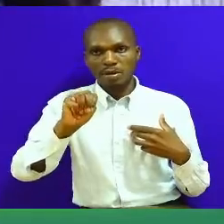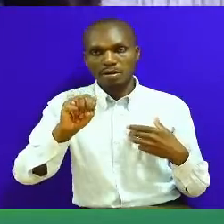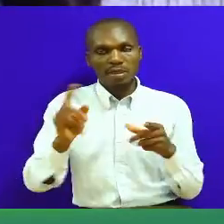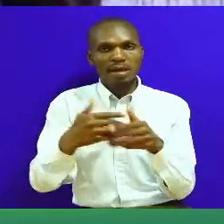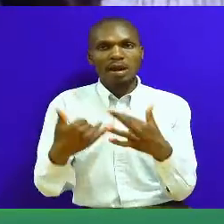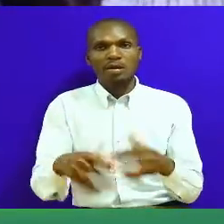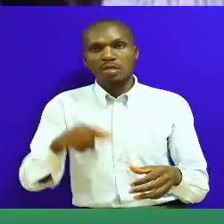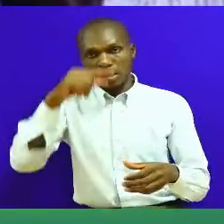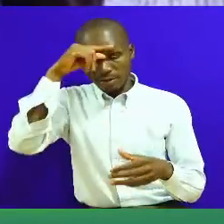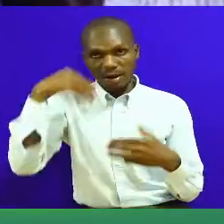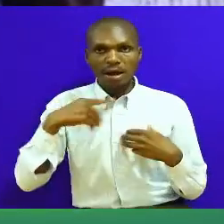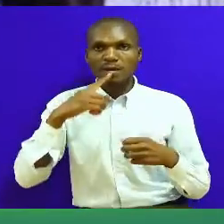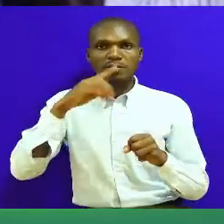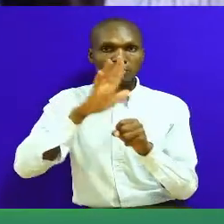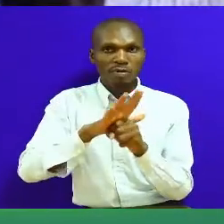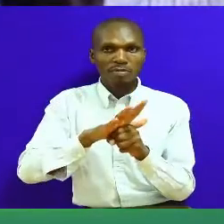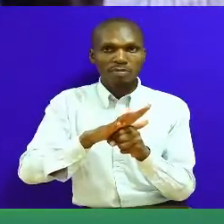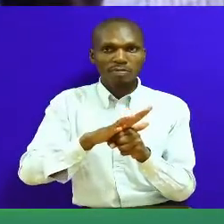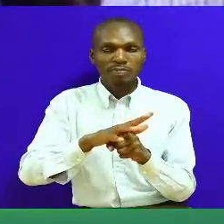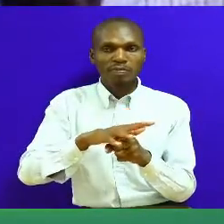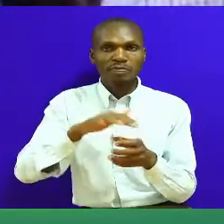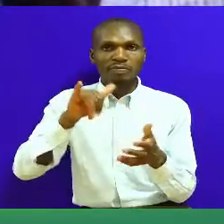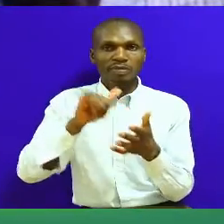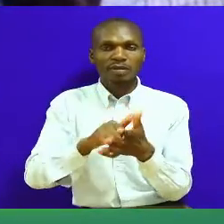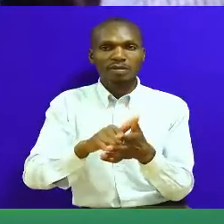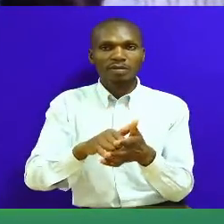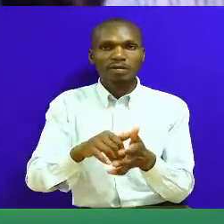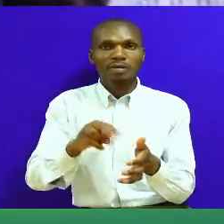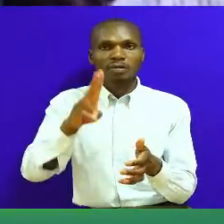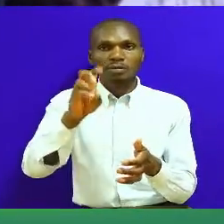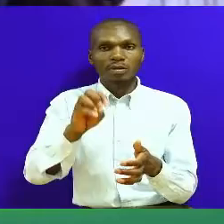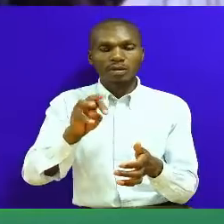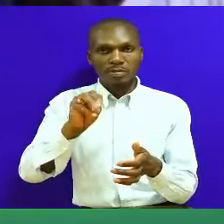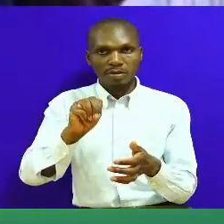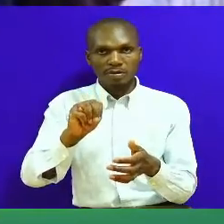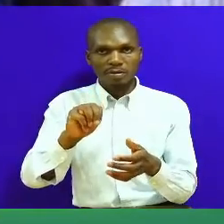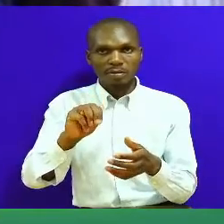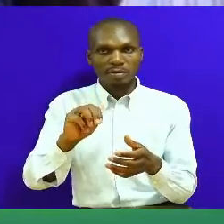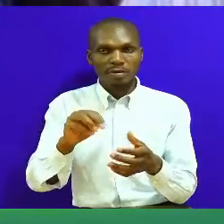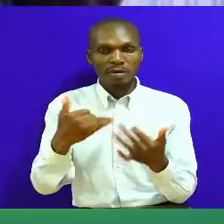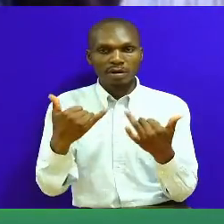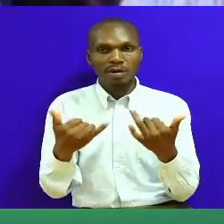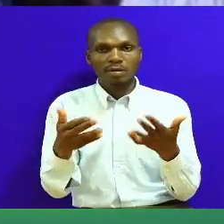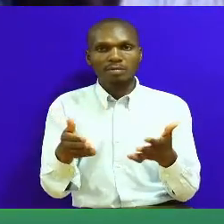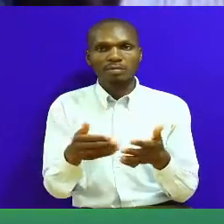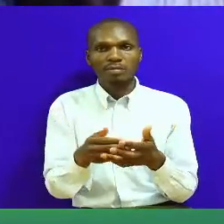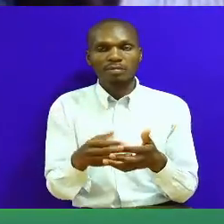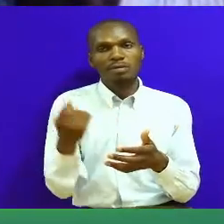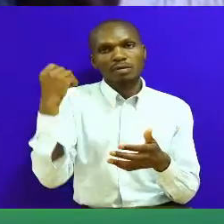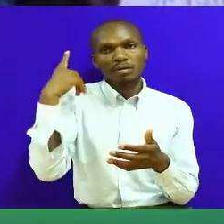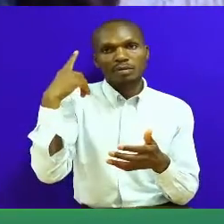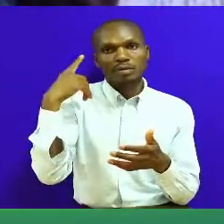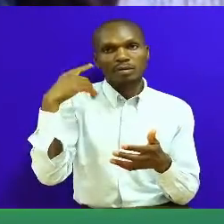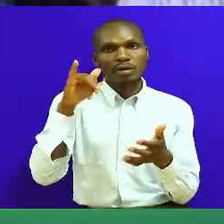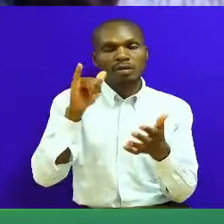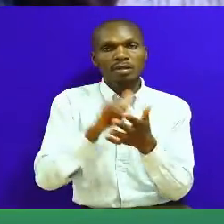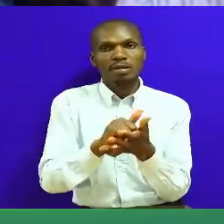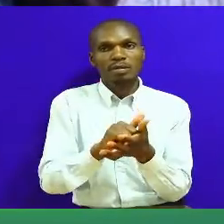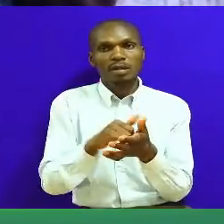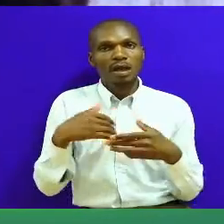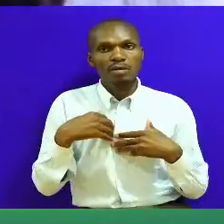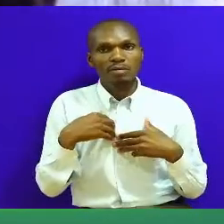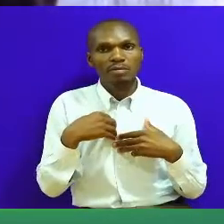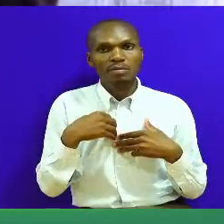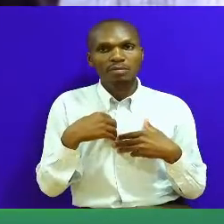to allow us process an extra 20 million. So with us here, we understand that there were drug shortage at the